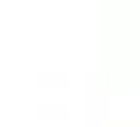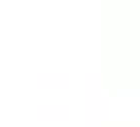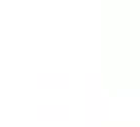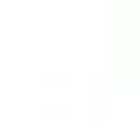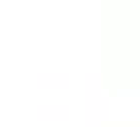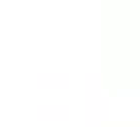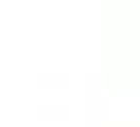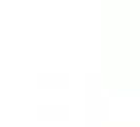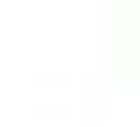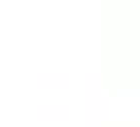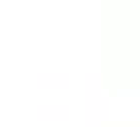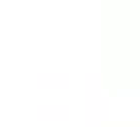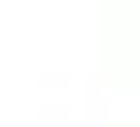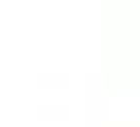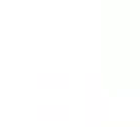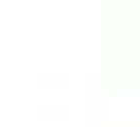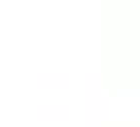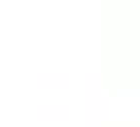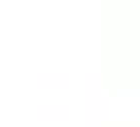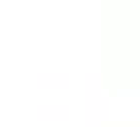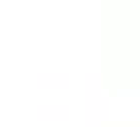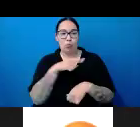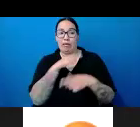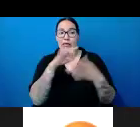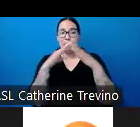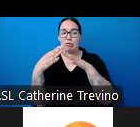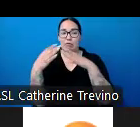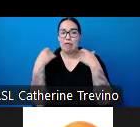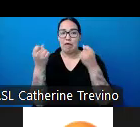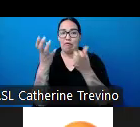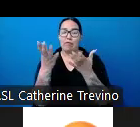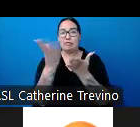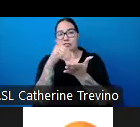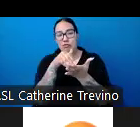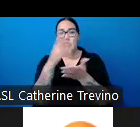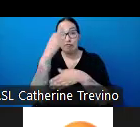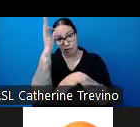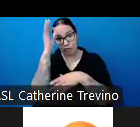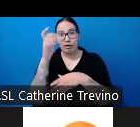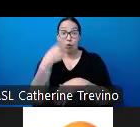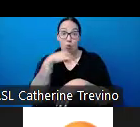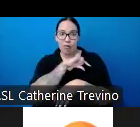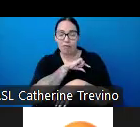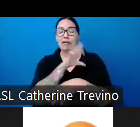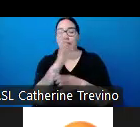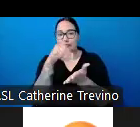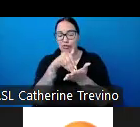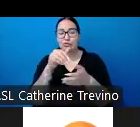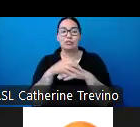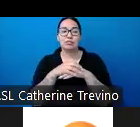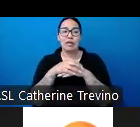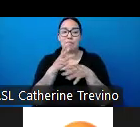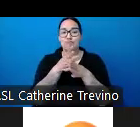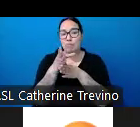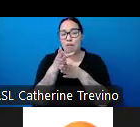how can we in community health centers, in federally qualified health centers, and in primary